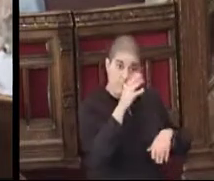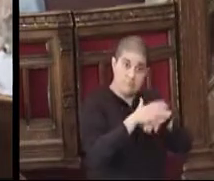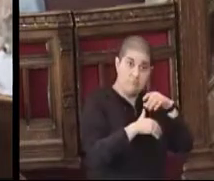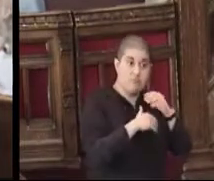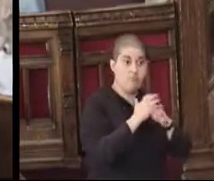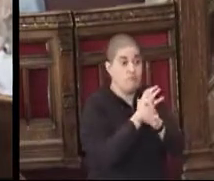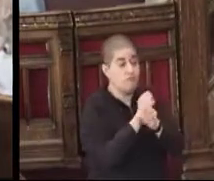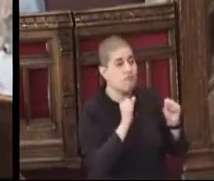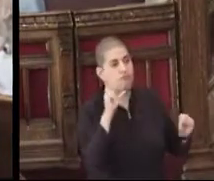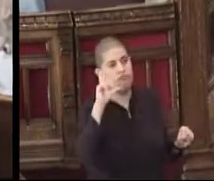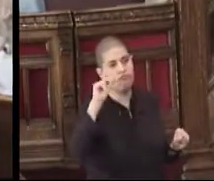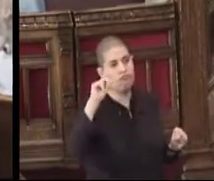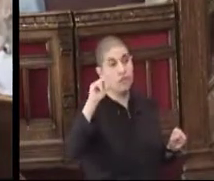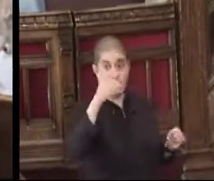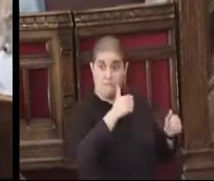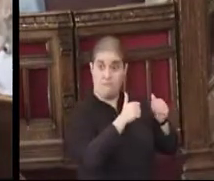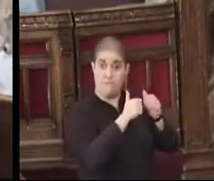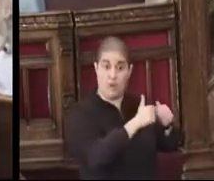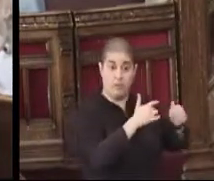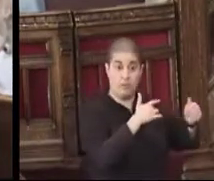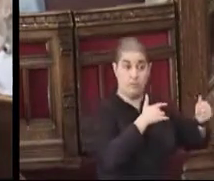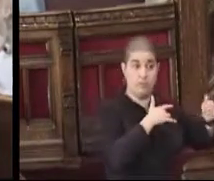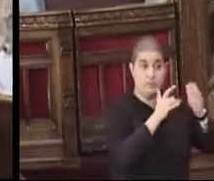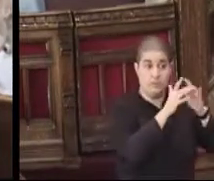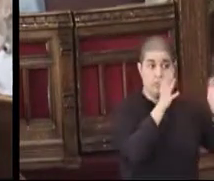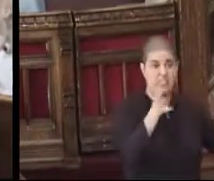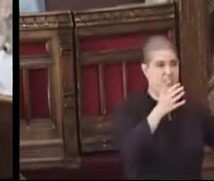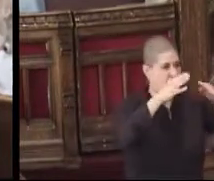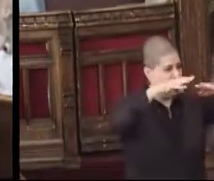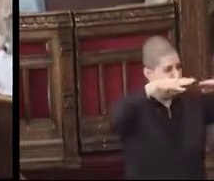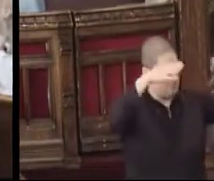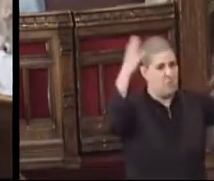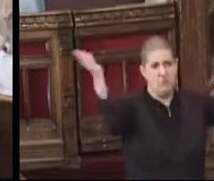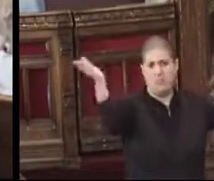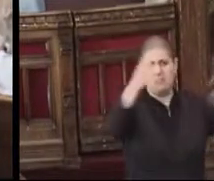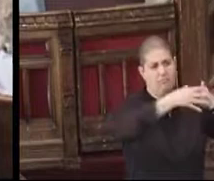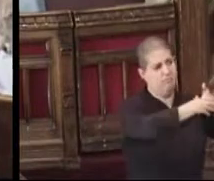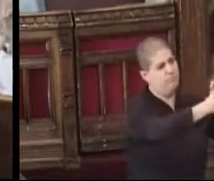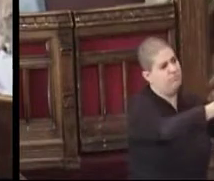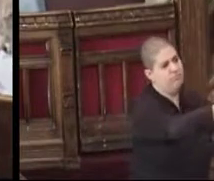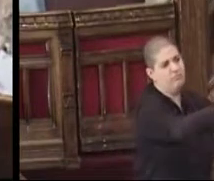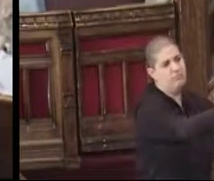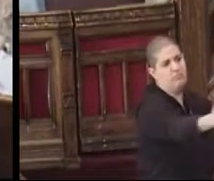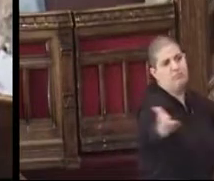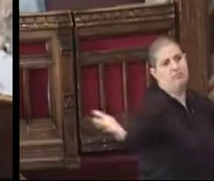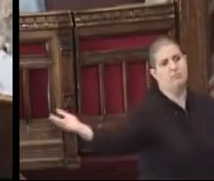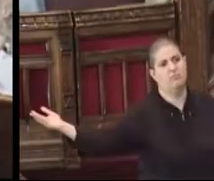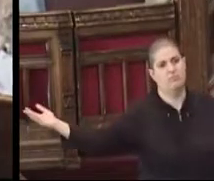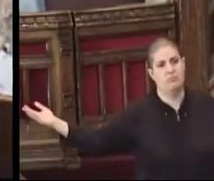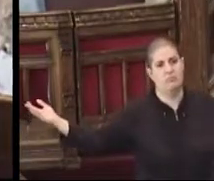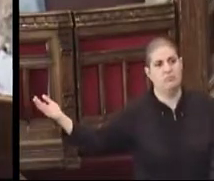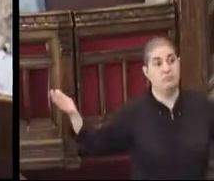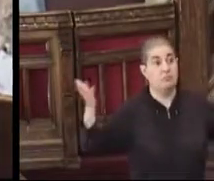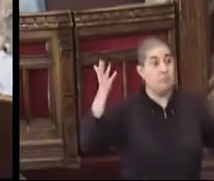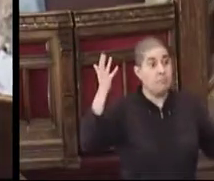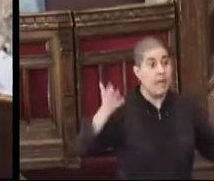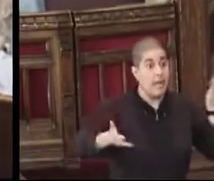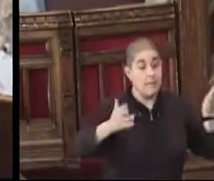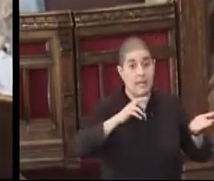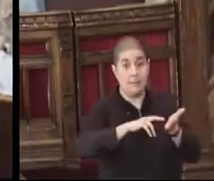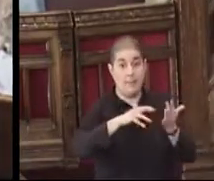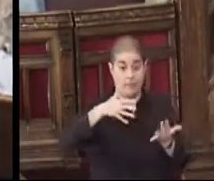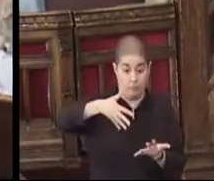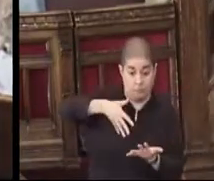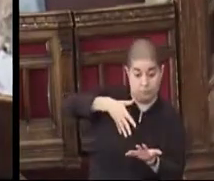Following Jesus means being open to wherever it may lead you. It may not be so much about putting down